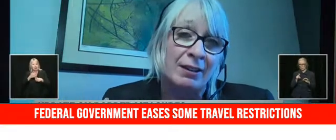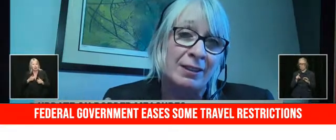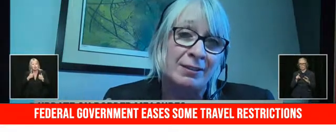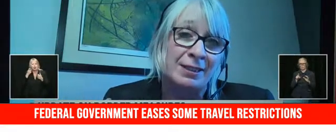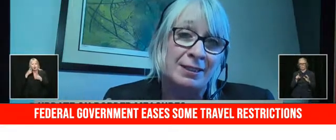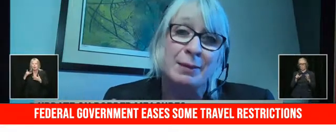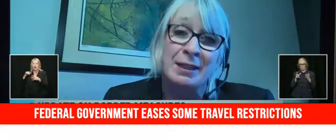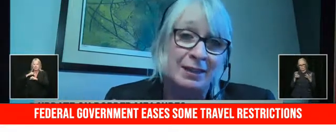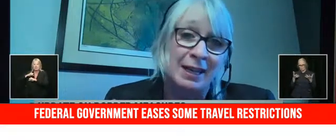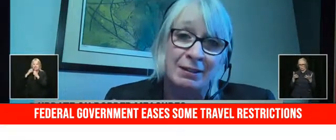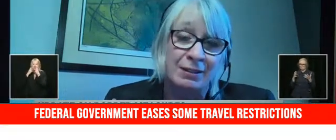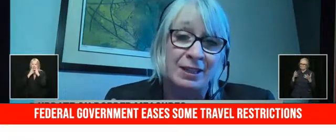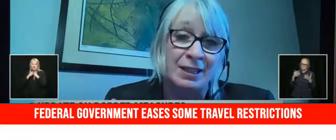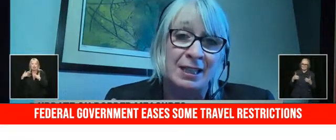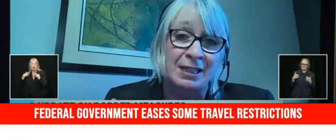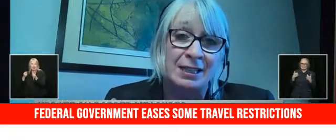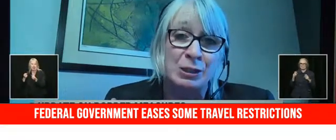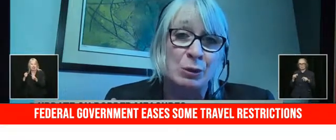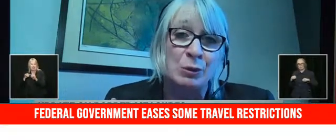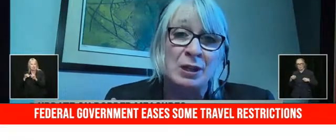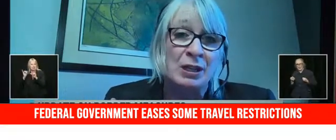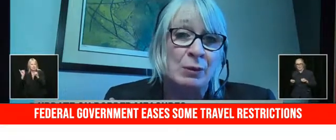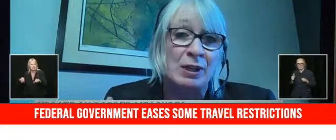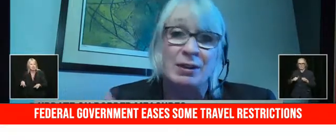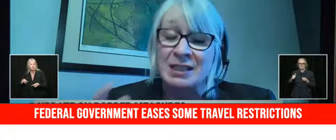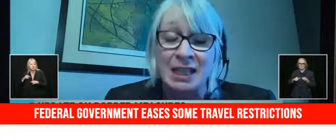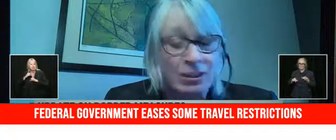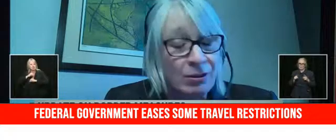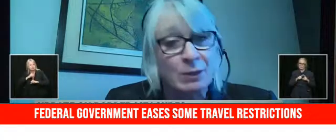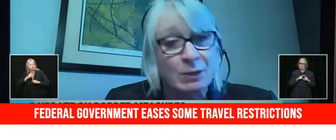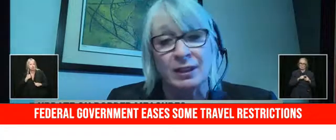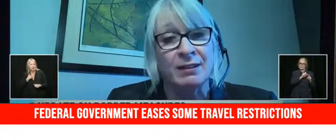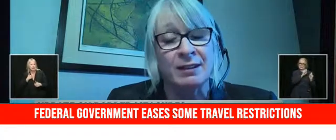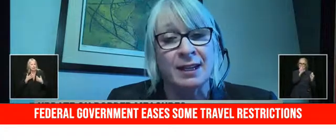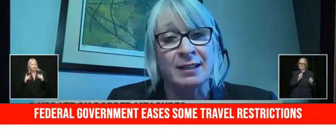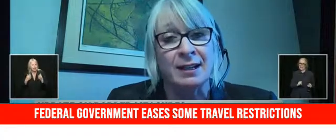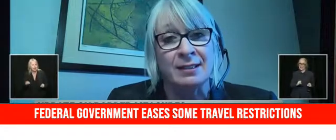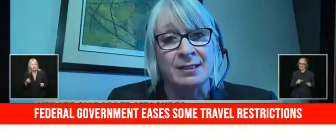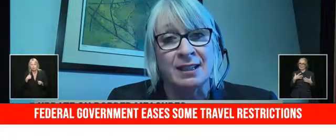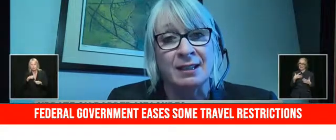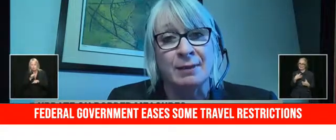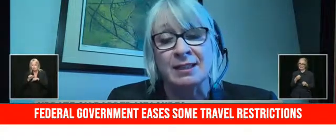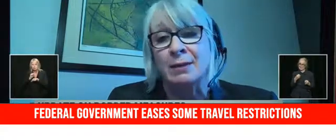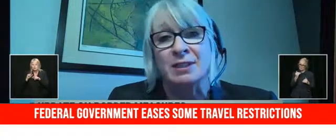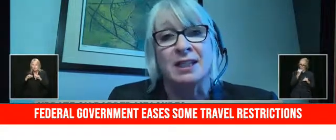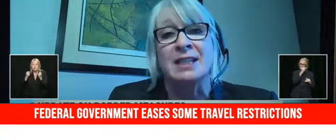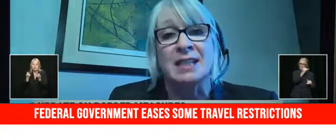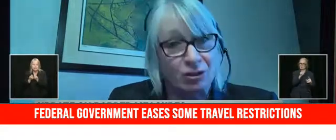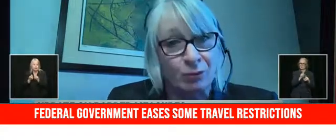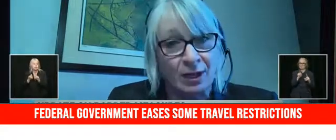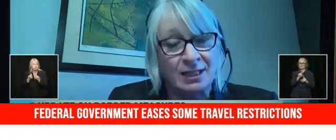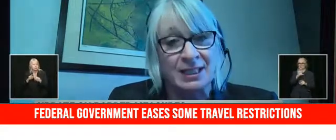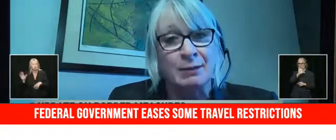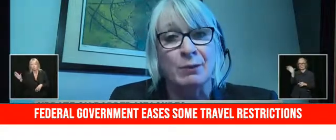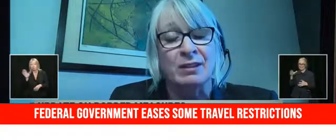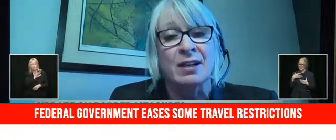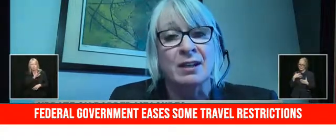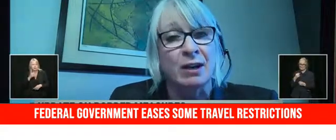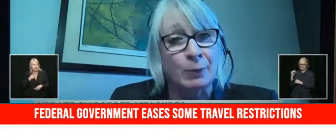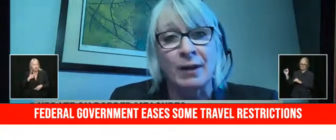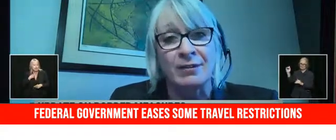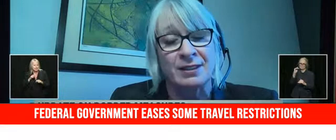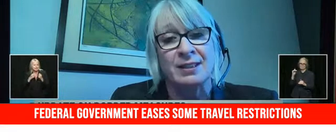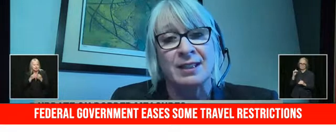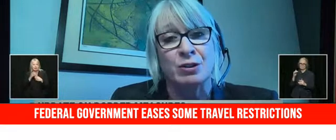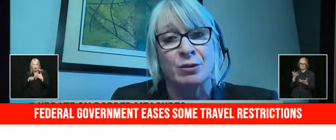protect our healthcare system and the health of Canadians. And so we are continuously working on that as a team, as I would say, a nationwide team with